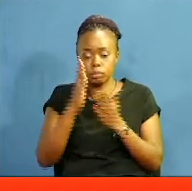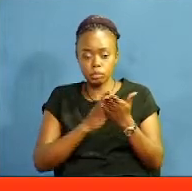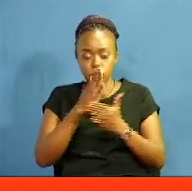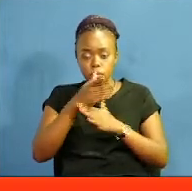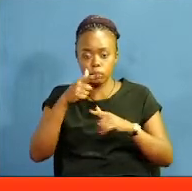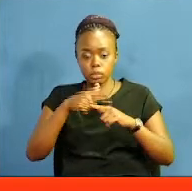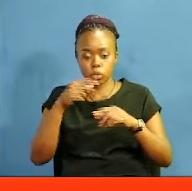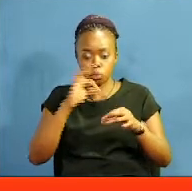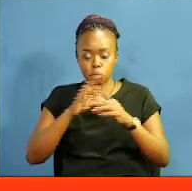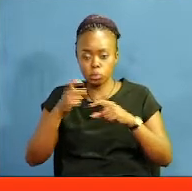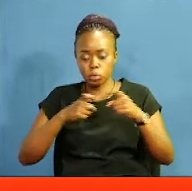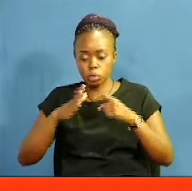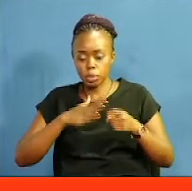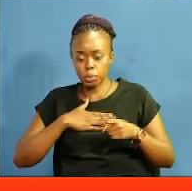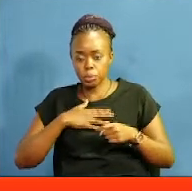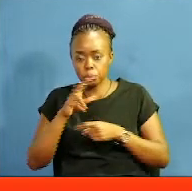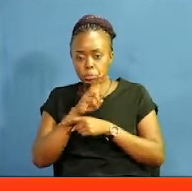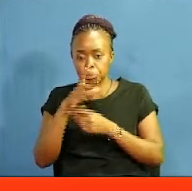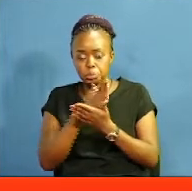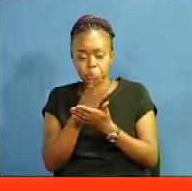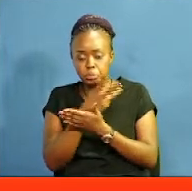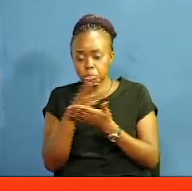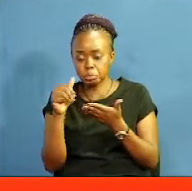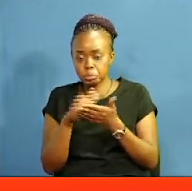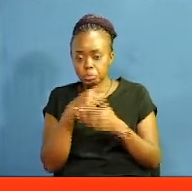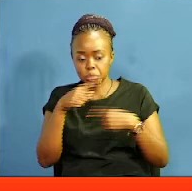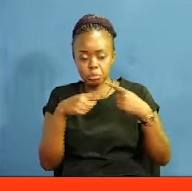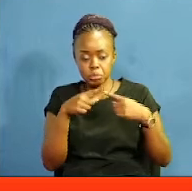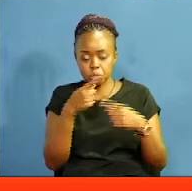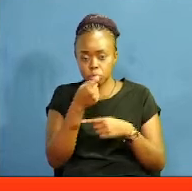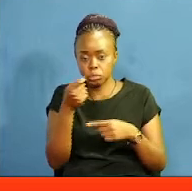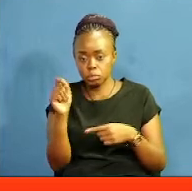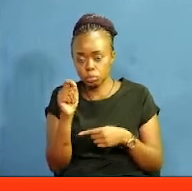buy. But in my opinion, I don't see some of them running